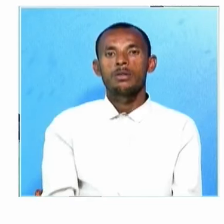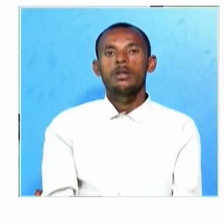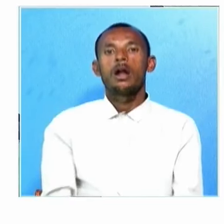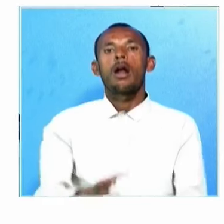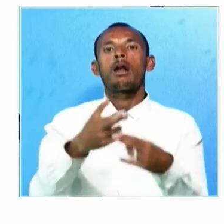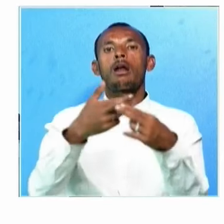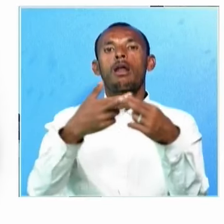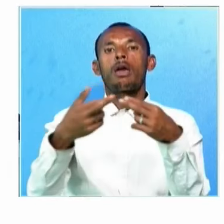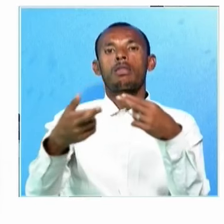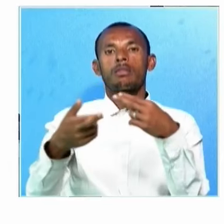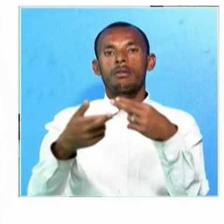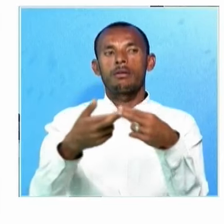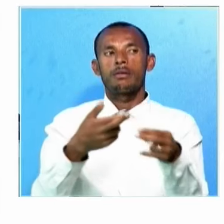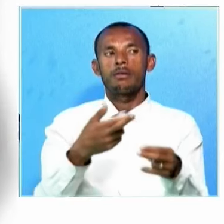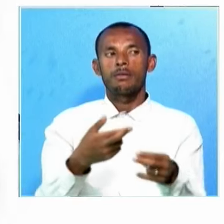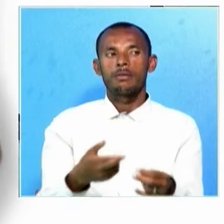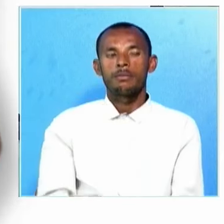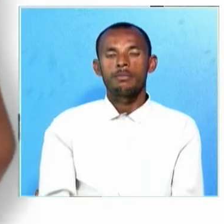related